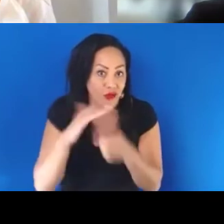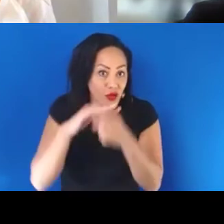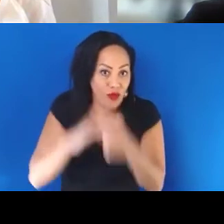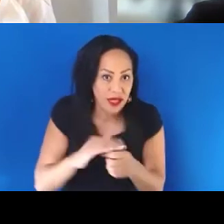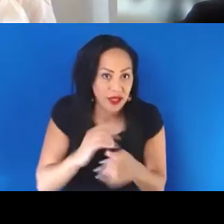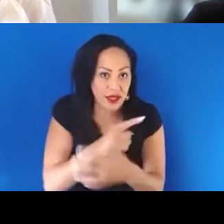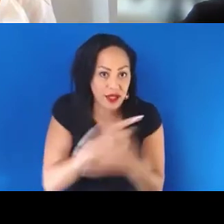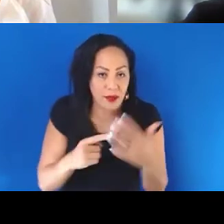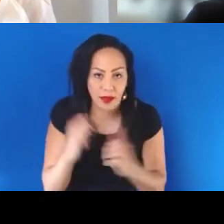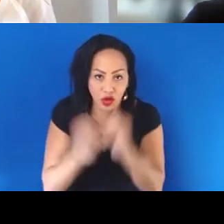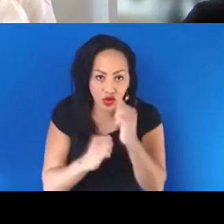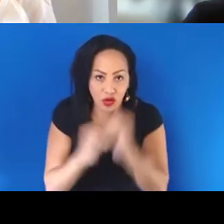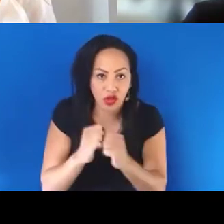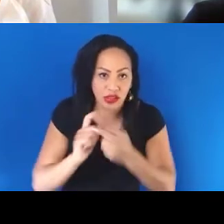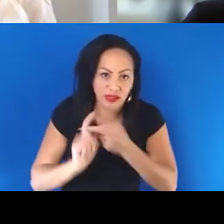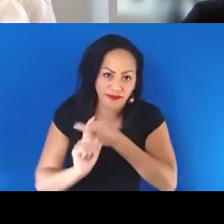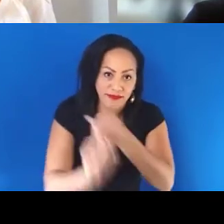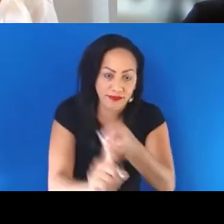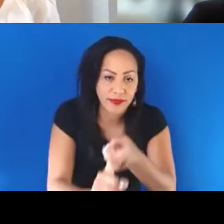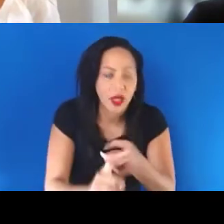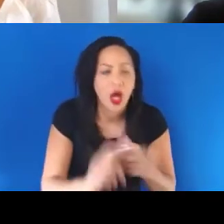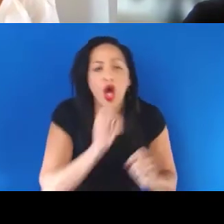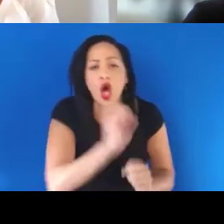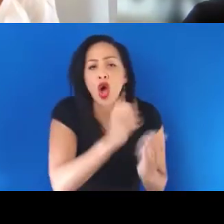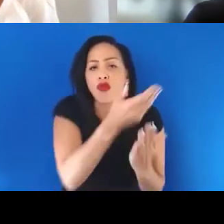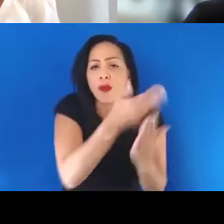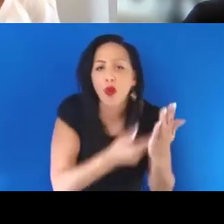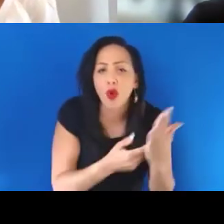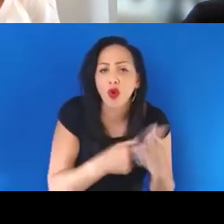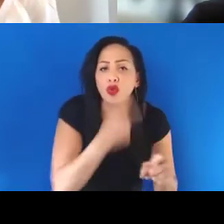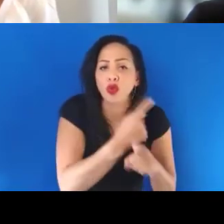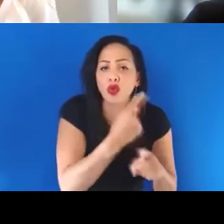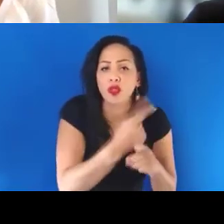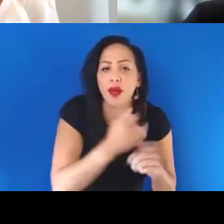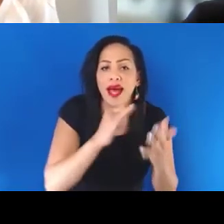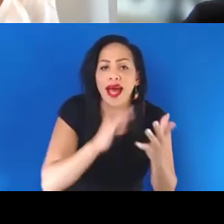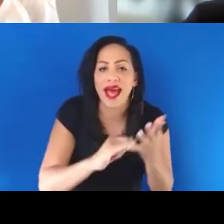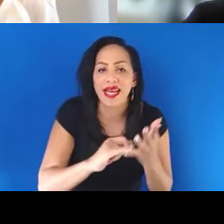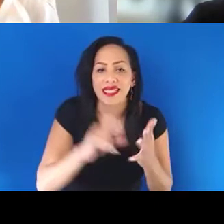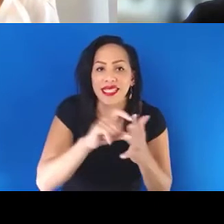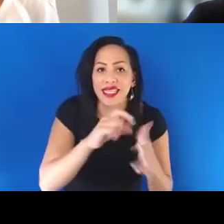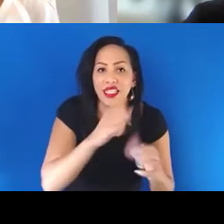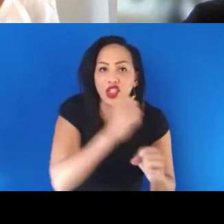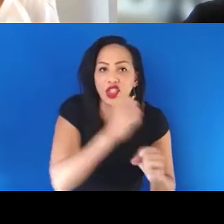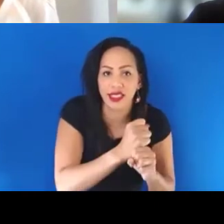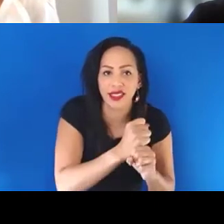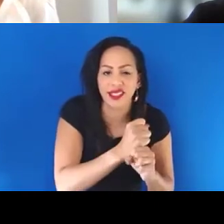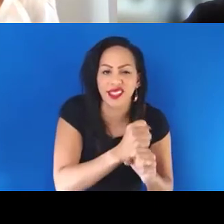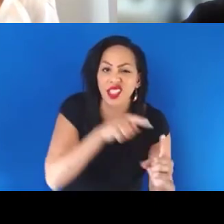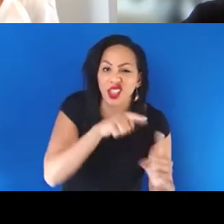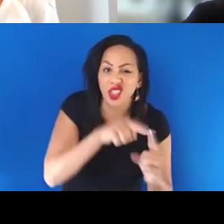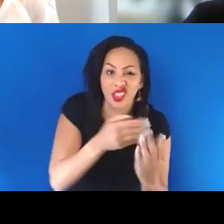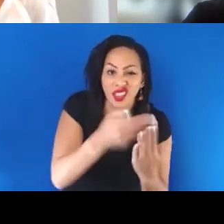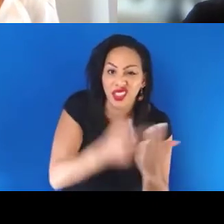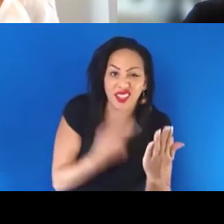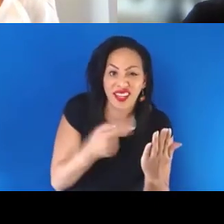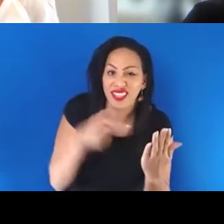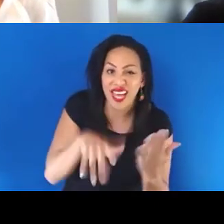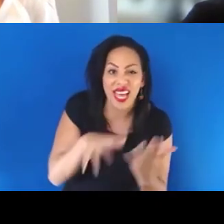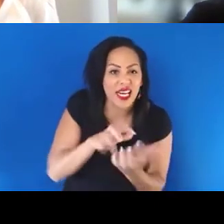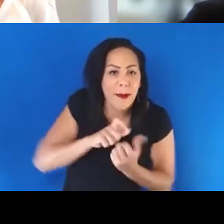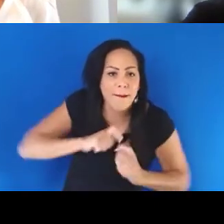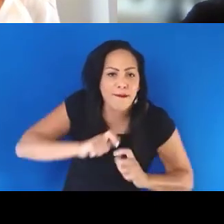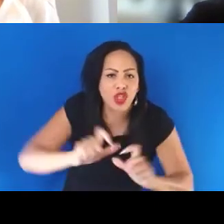talks about the SDGs, and she specifically says that it preserves colonial injustices